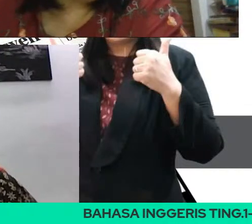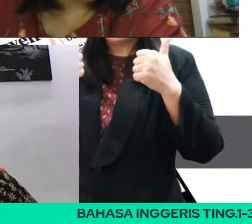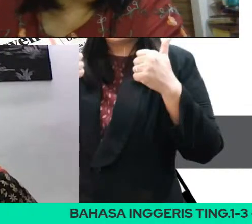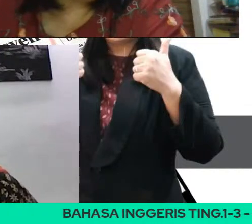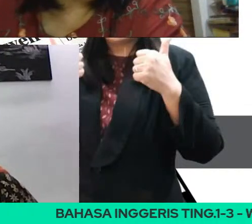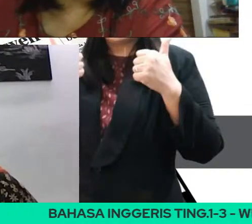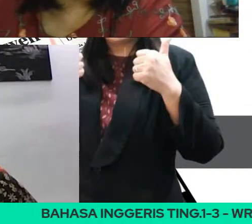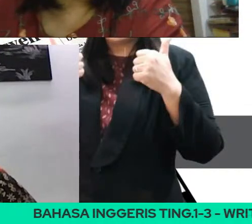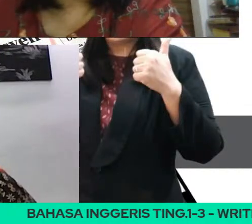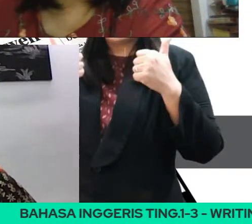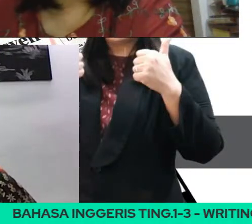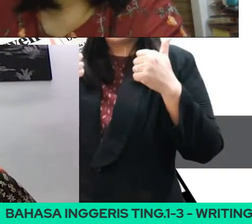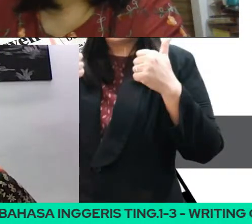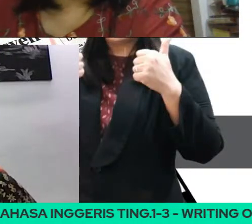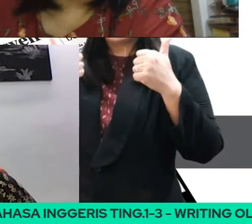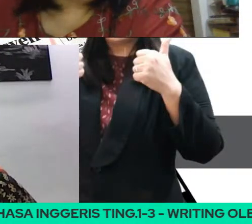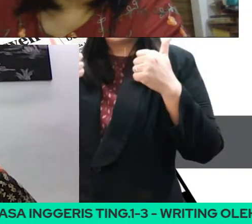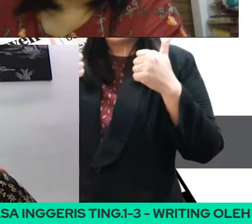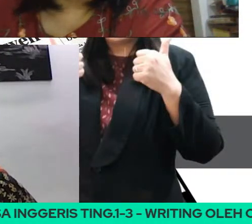No, nothing at the moment.